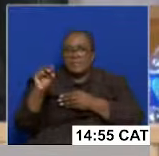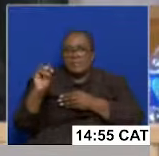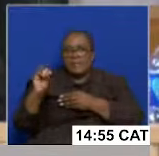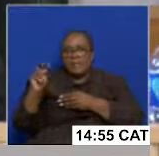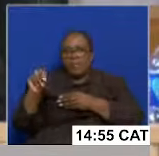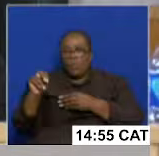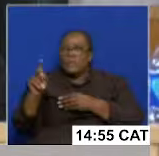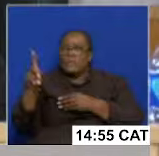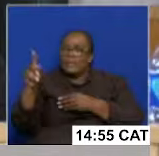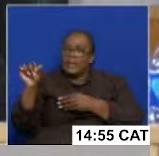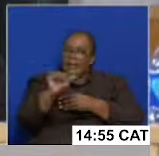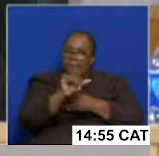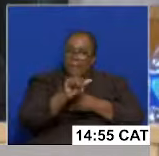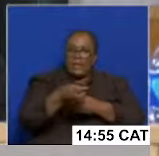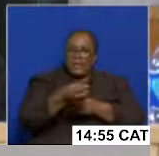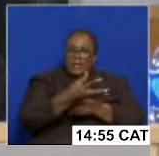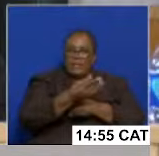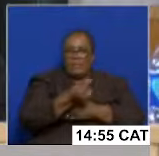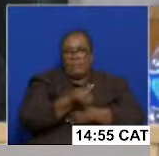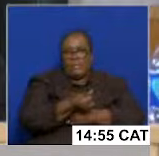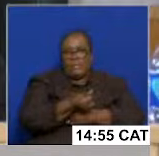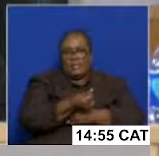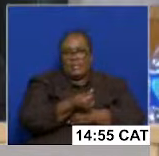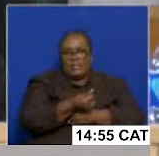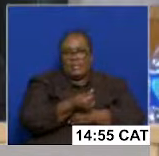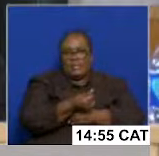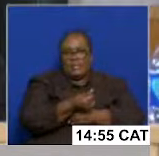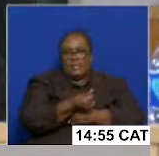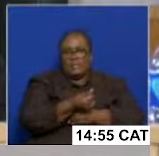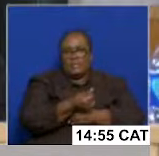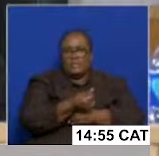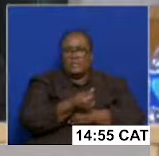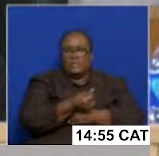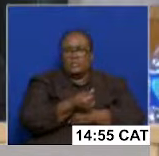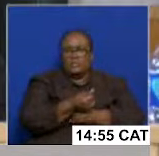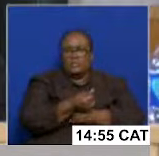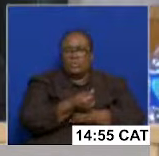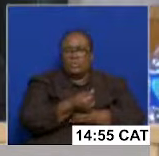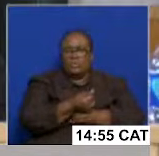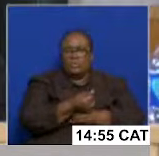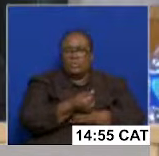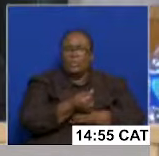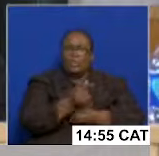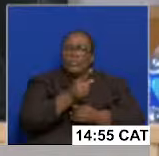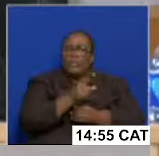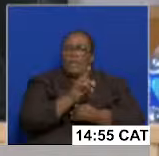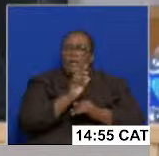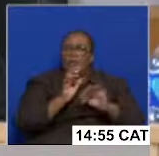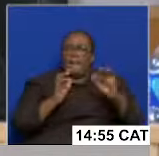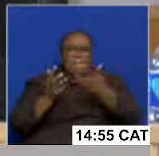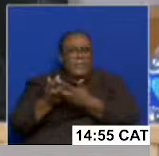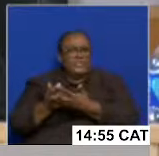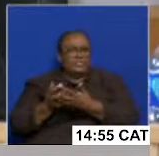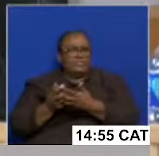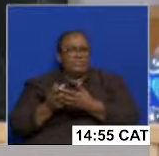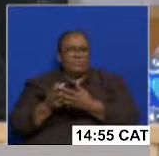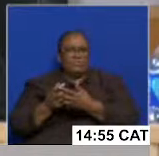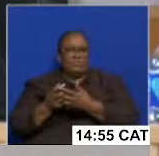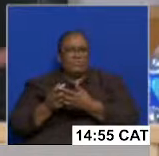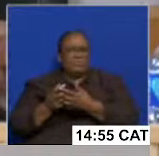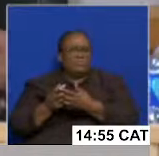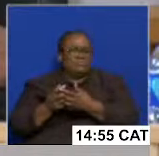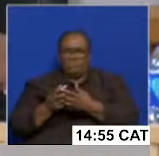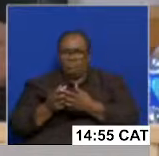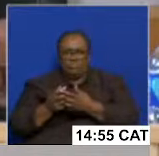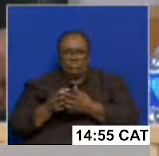you money, that doesn't seem to be to accord with stones being found on